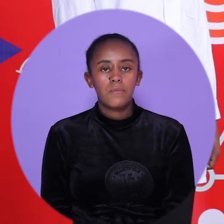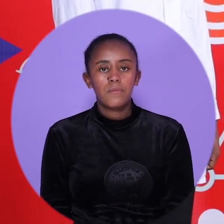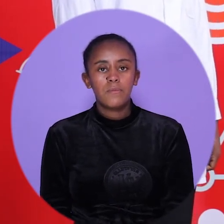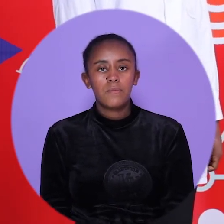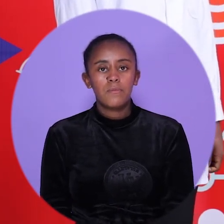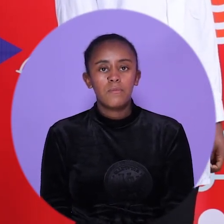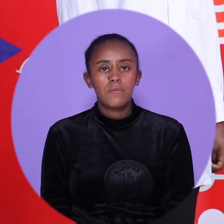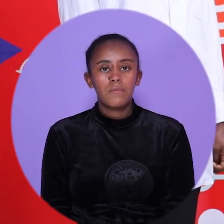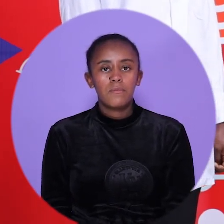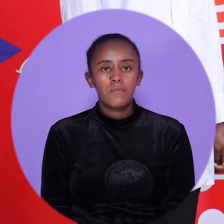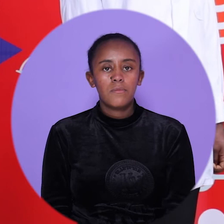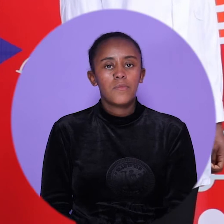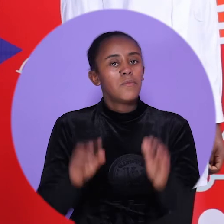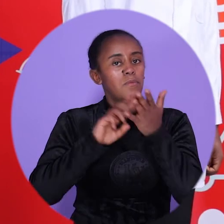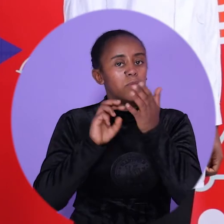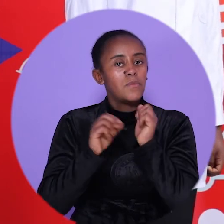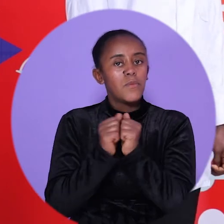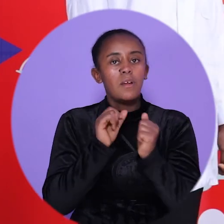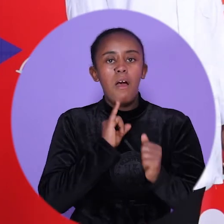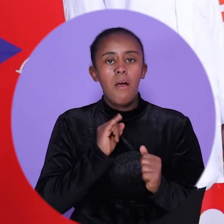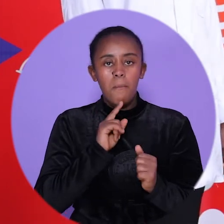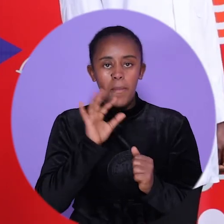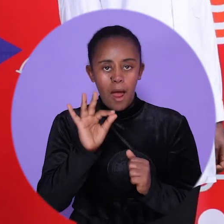answer. Let me read it together, student. I am